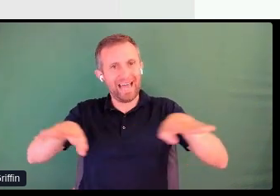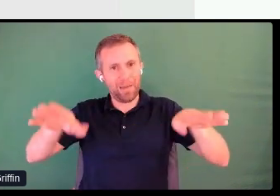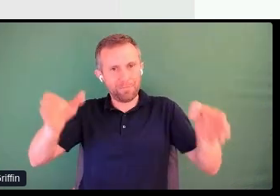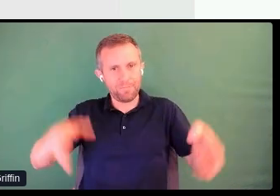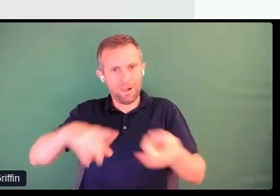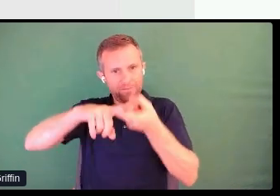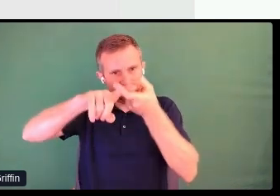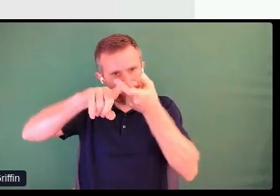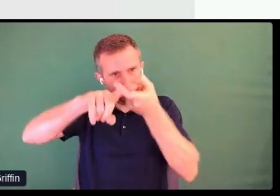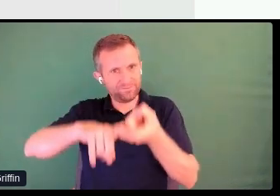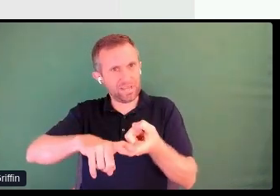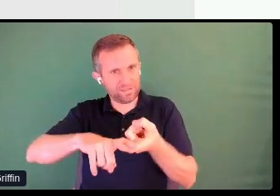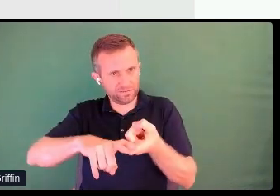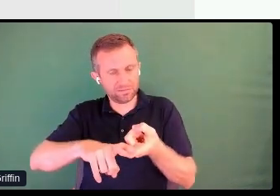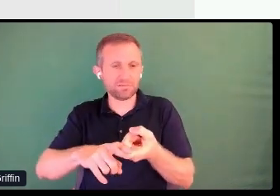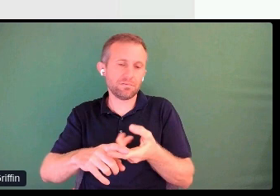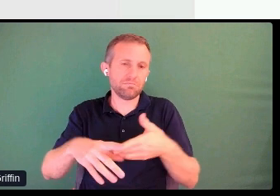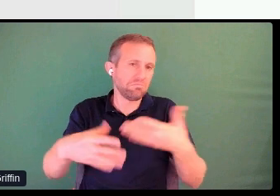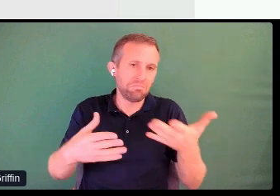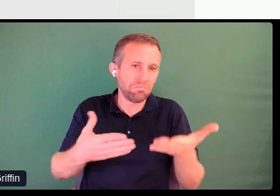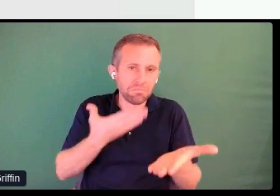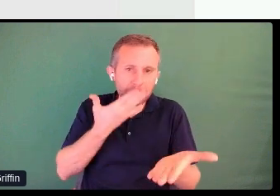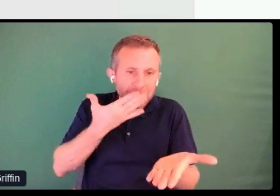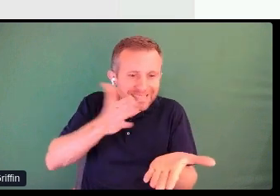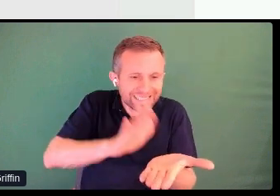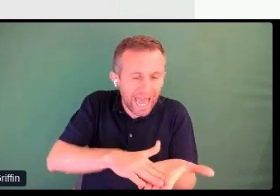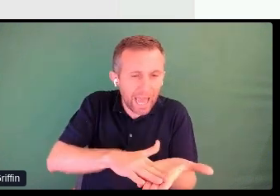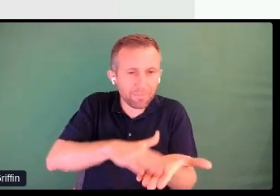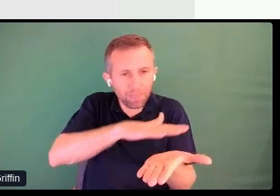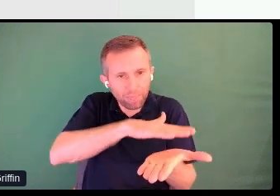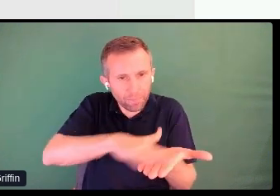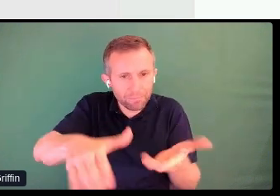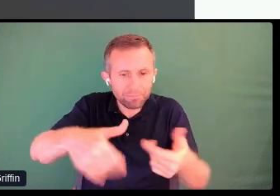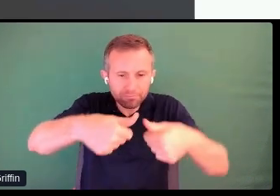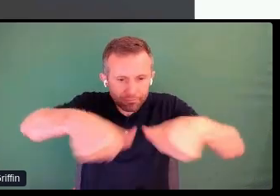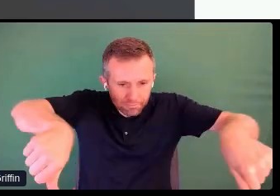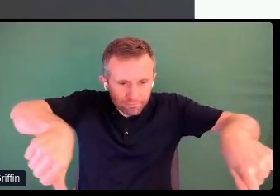double-sided tape to fix the devices in various ways.